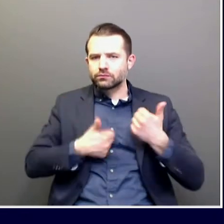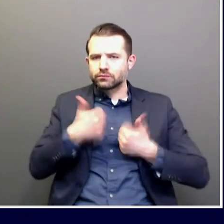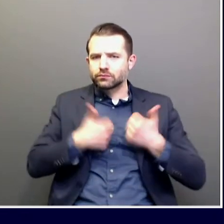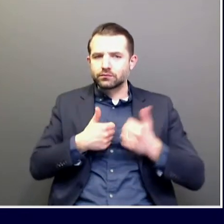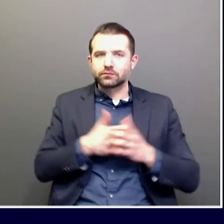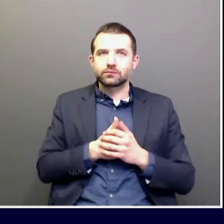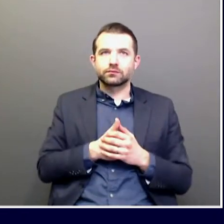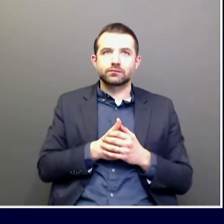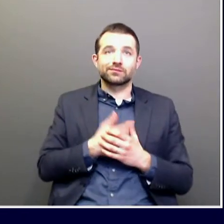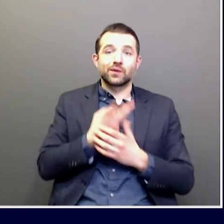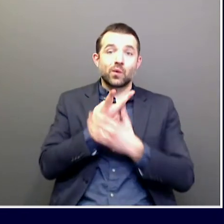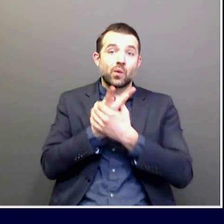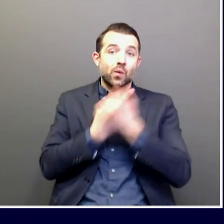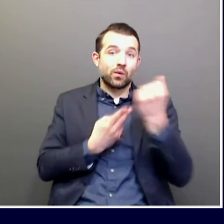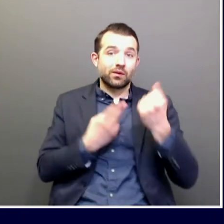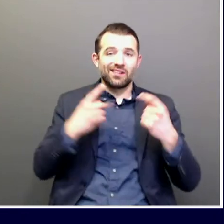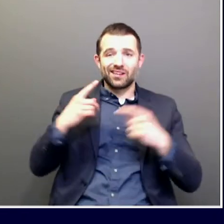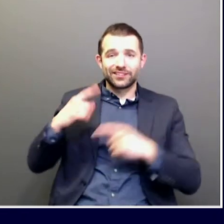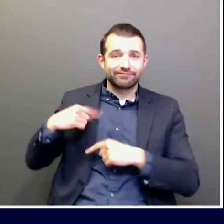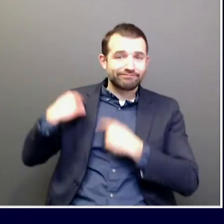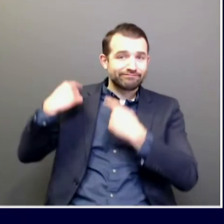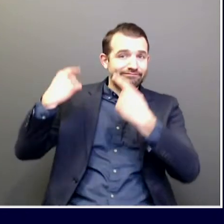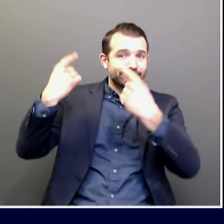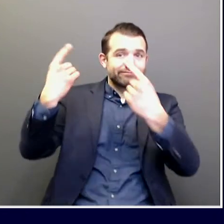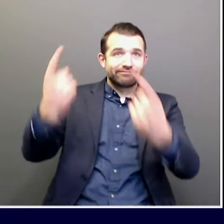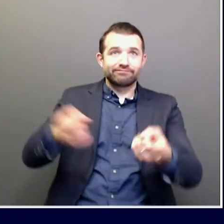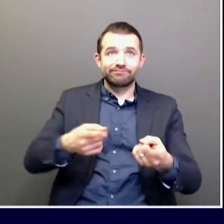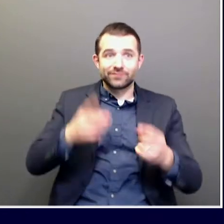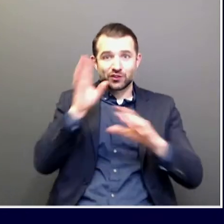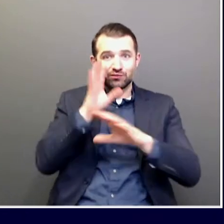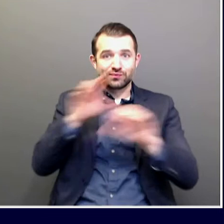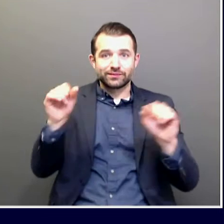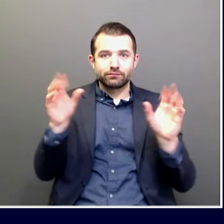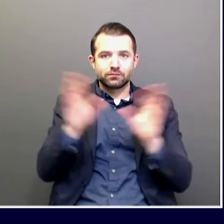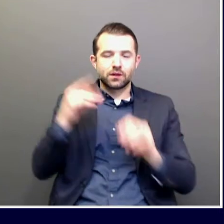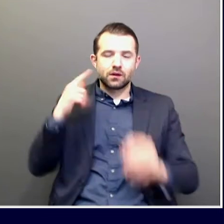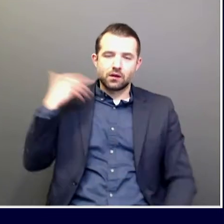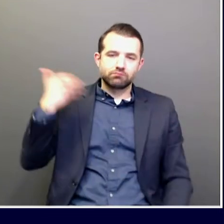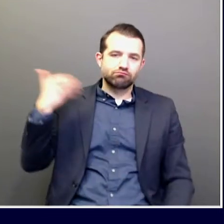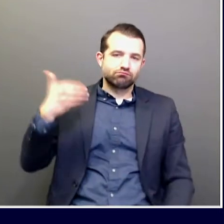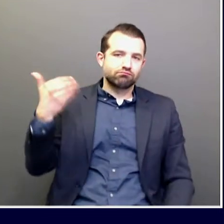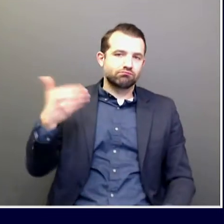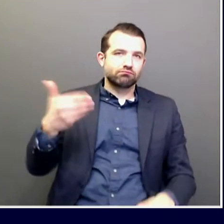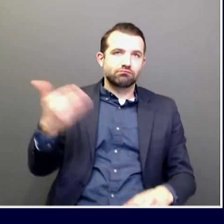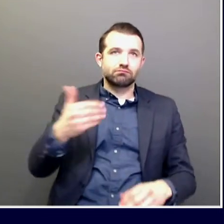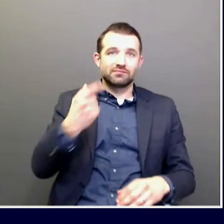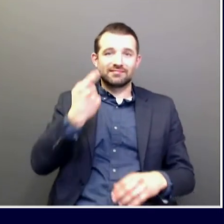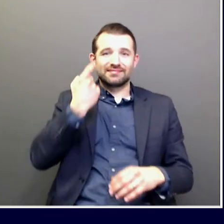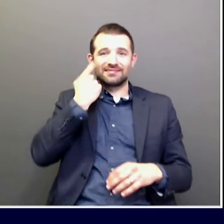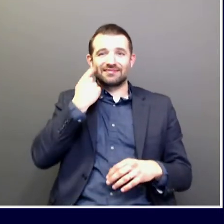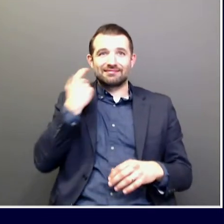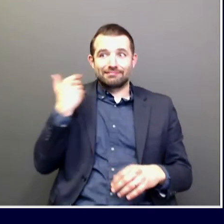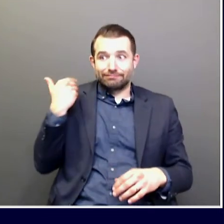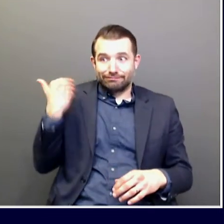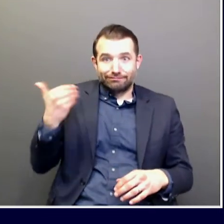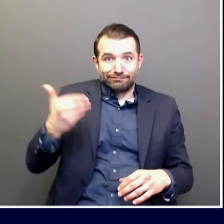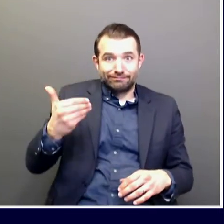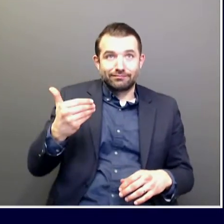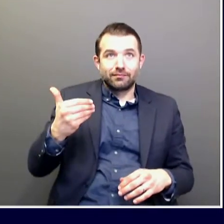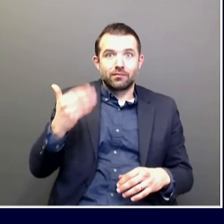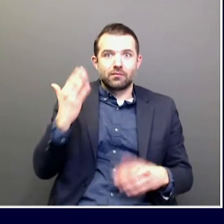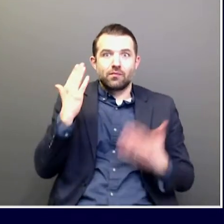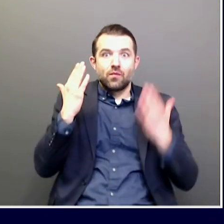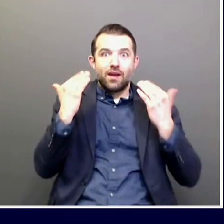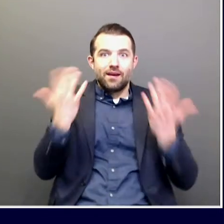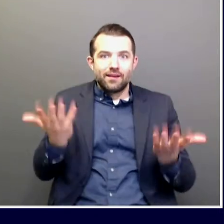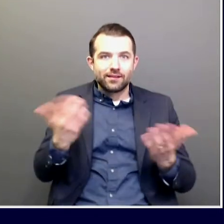meeting this week to continue that conversation that's been ongoing. This week's will be, as the commissioner and I have noted, more focused on